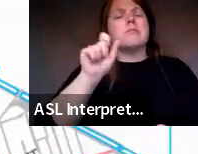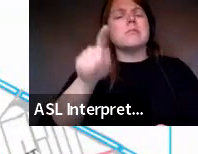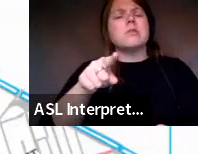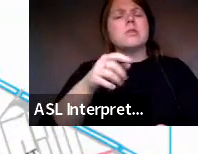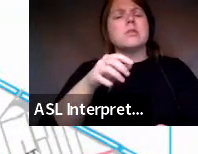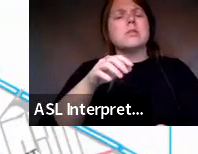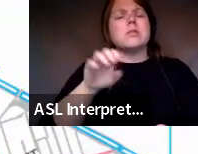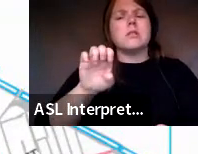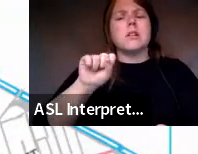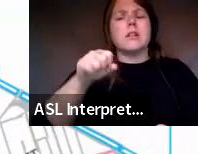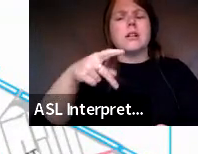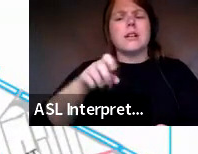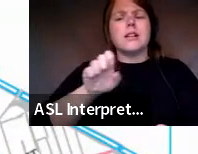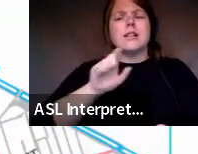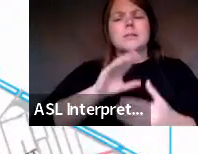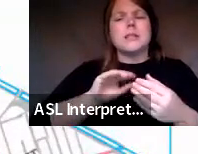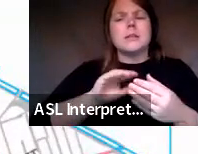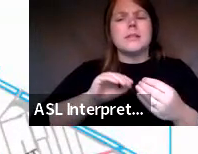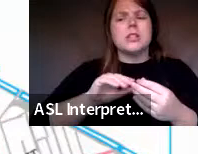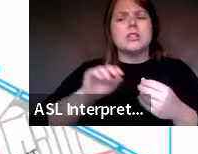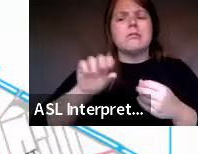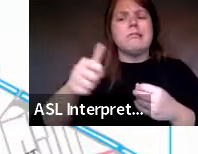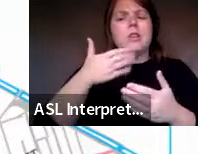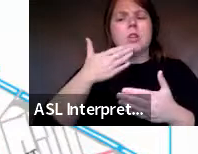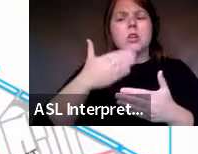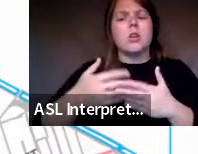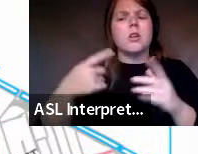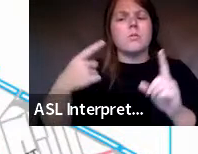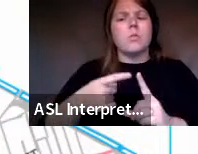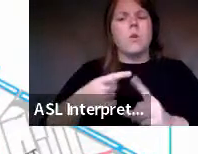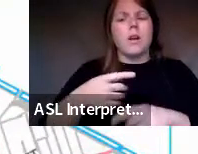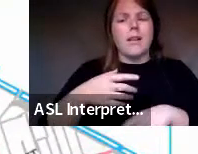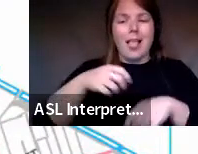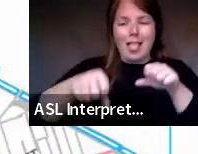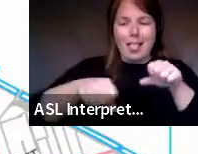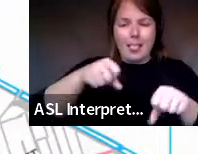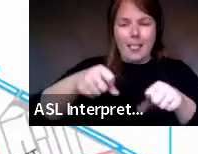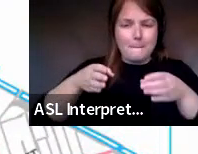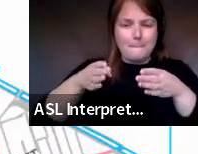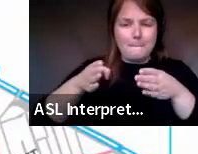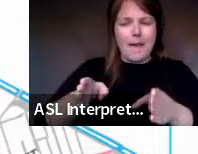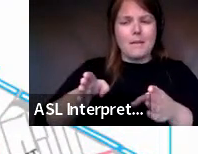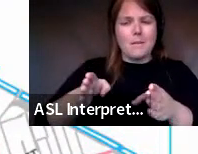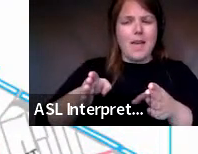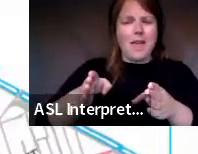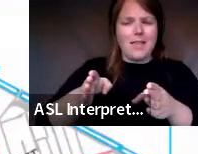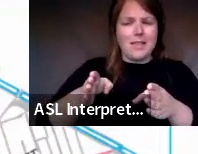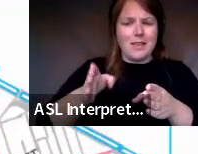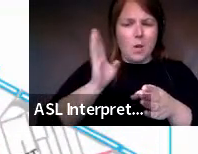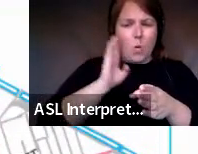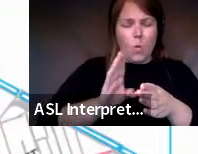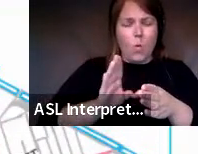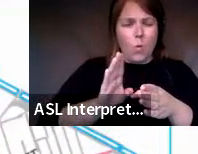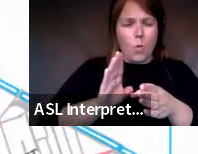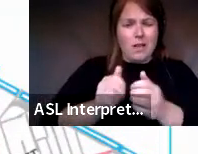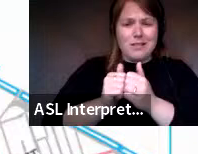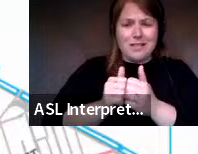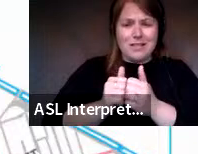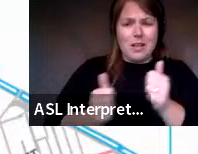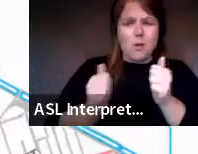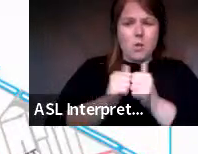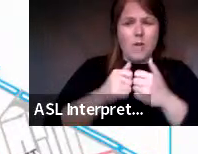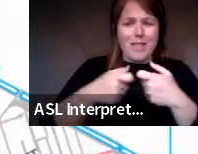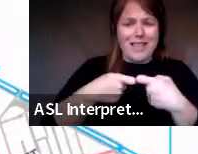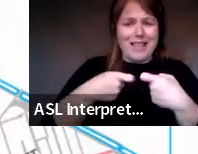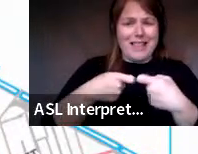with that thing. That's a good point. Is the bike pad, is it going to be joined with a project with the